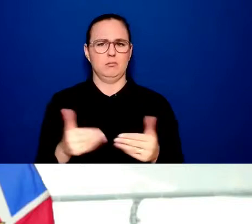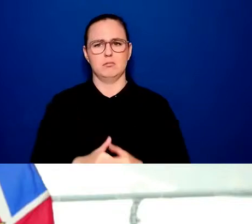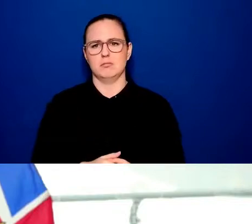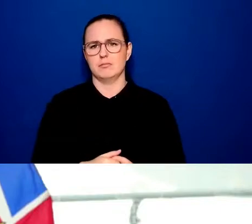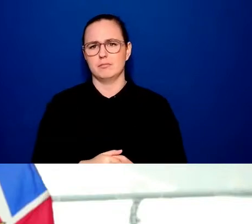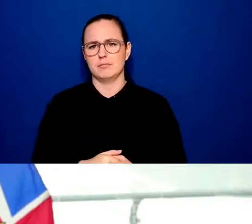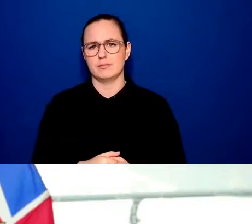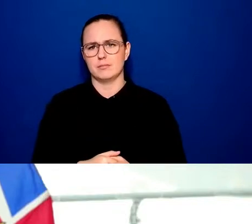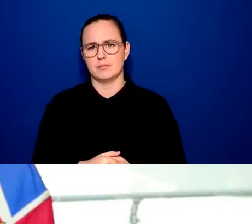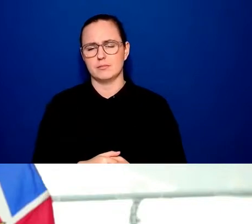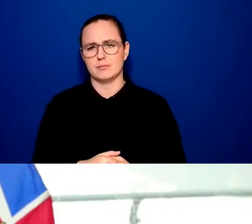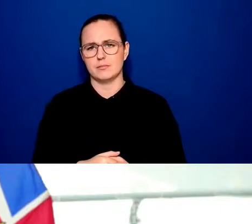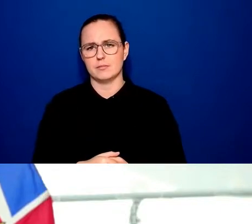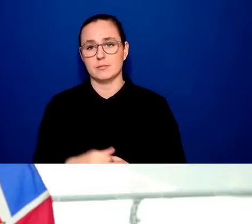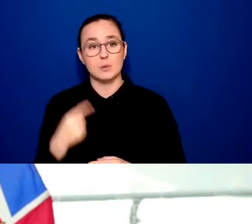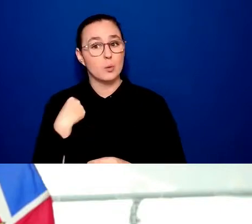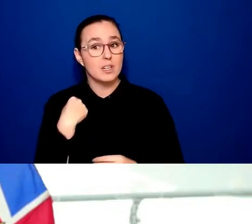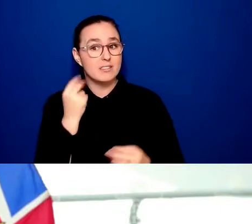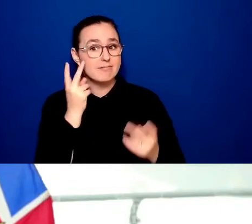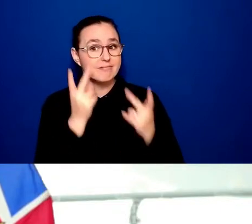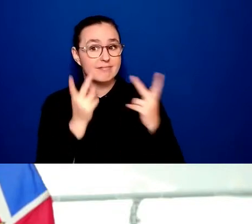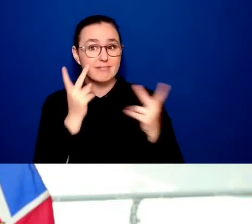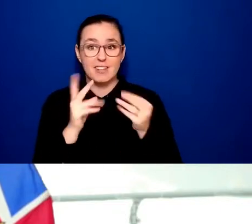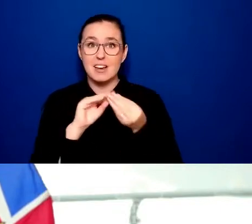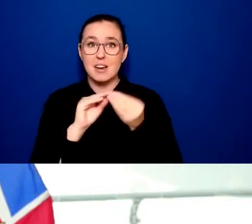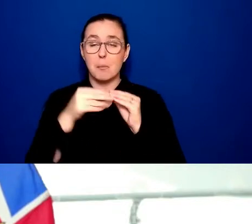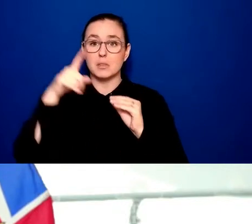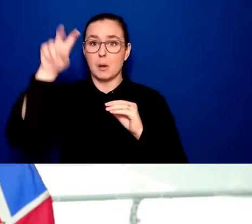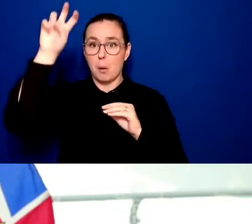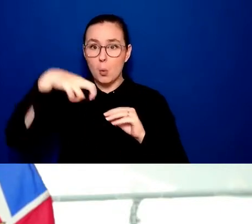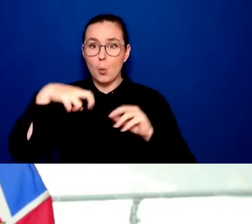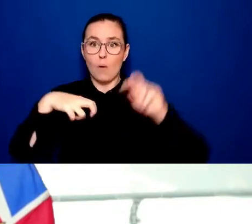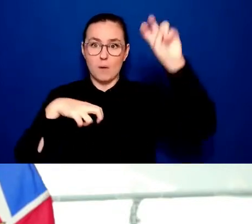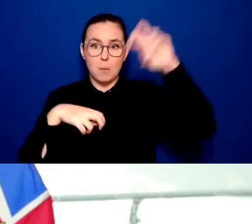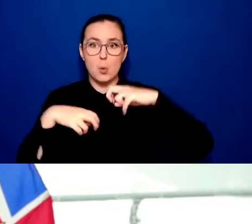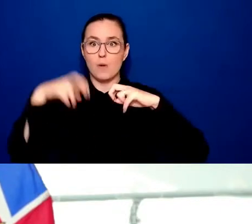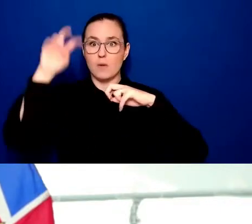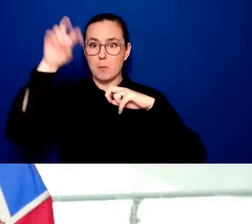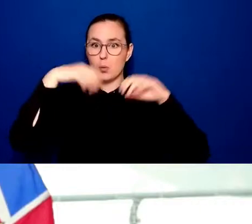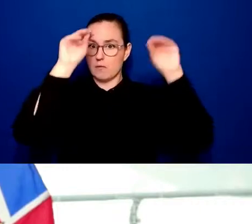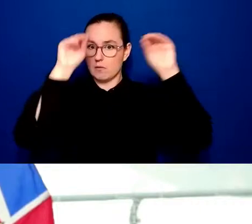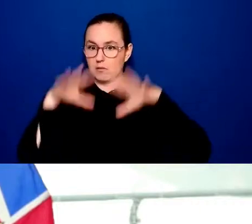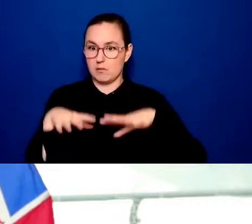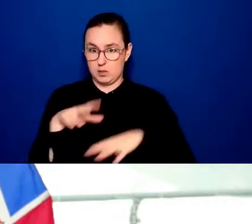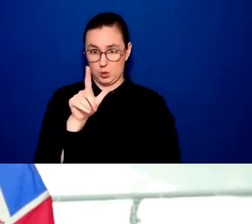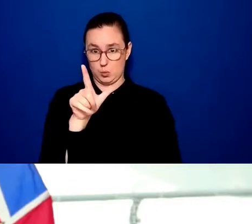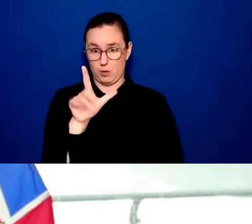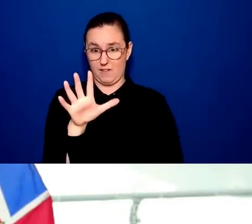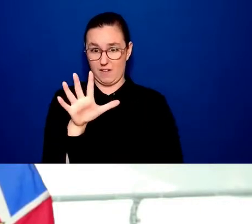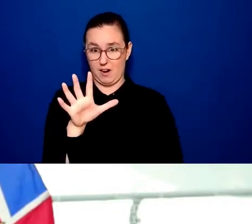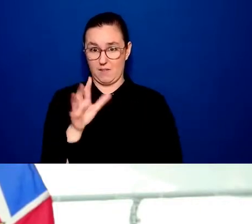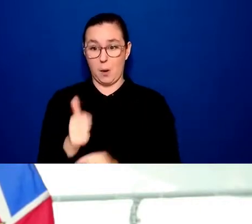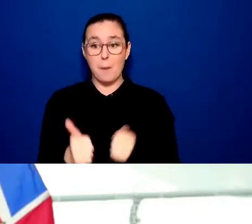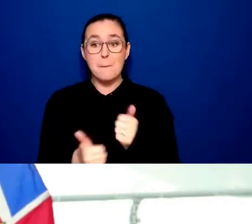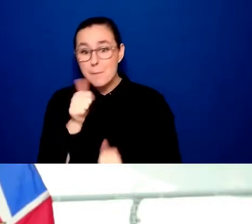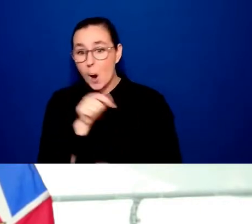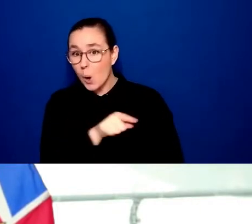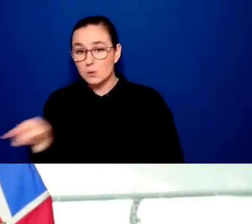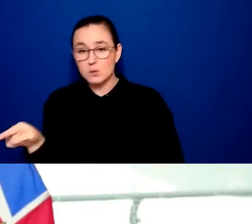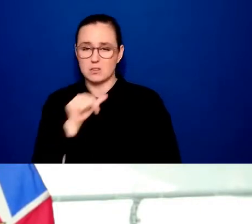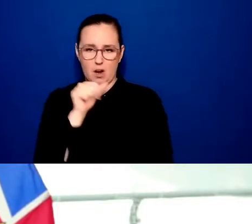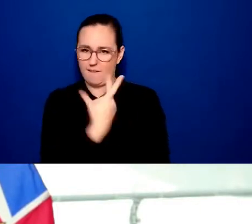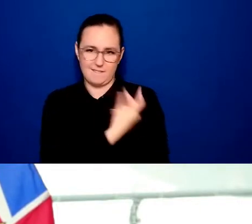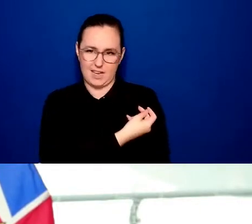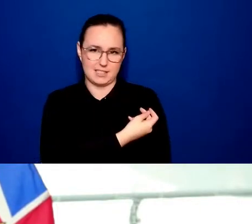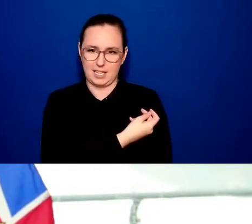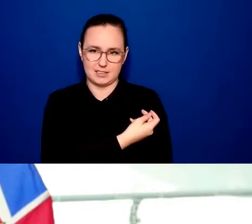the significant number of patients who've been transferred with COVID-19 are unvaccinated, and a significant number of people are unvaccinated in the North.